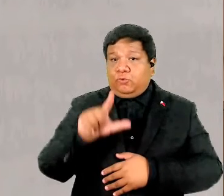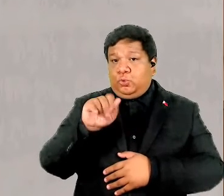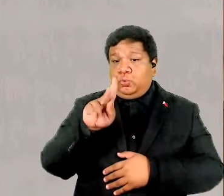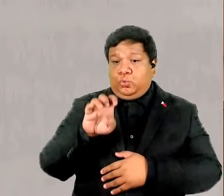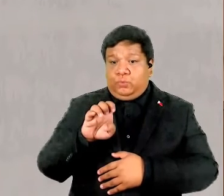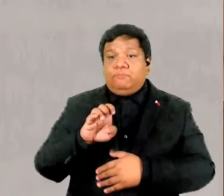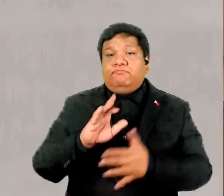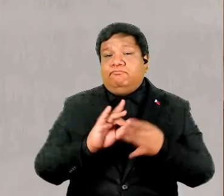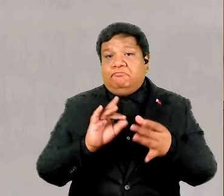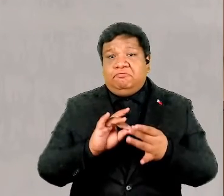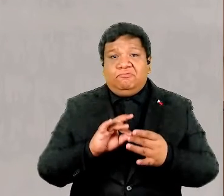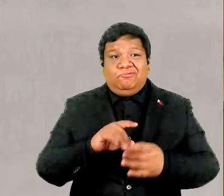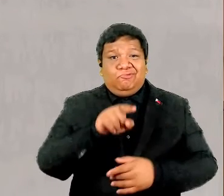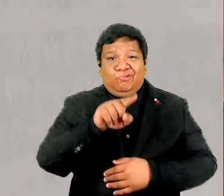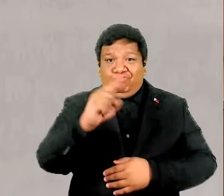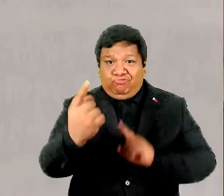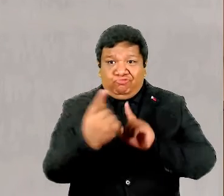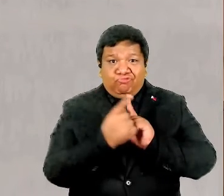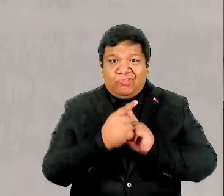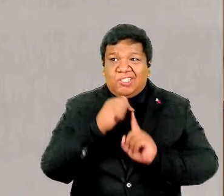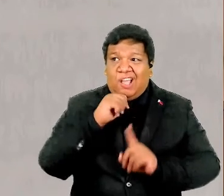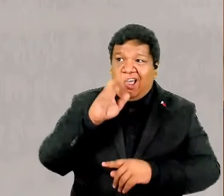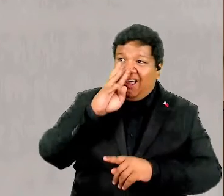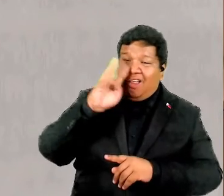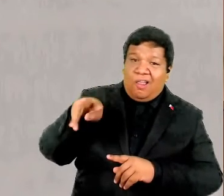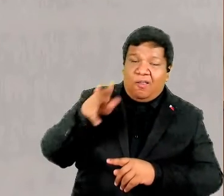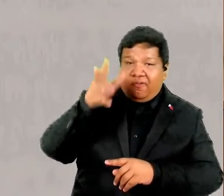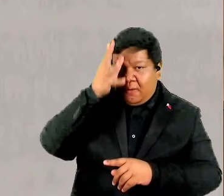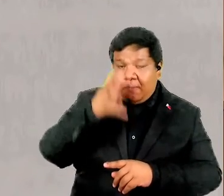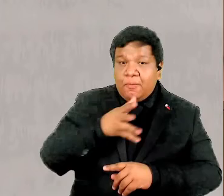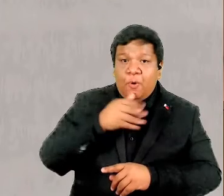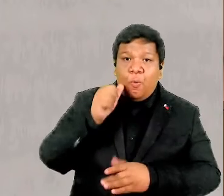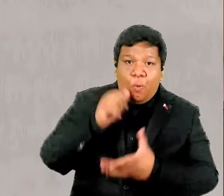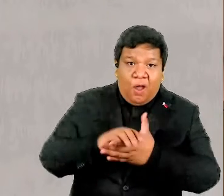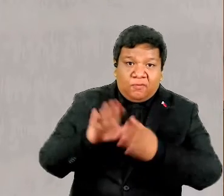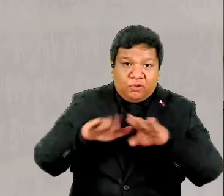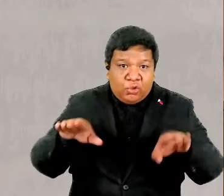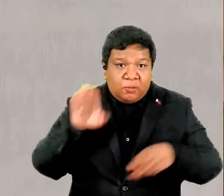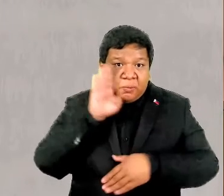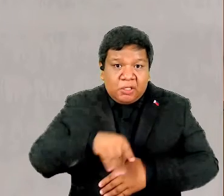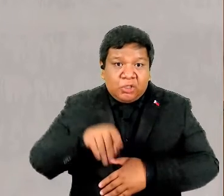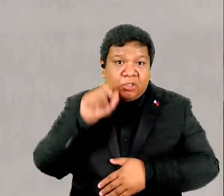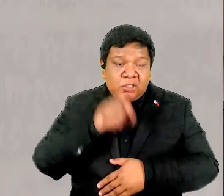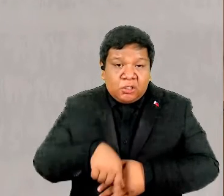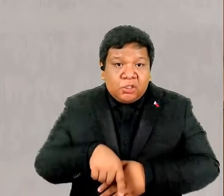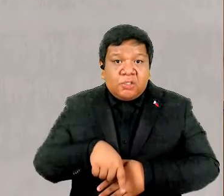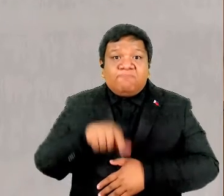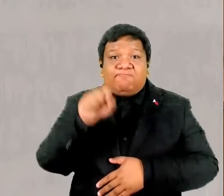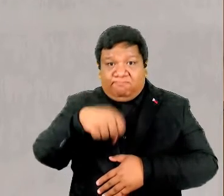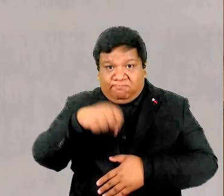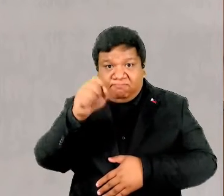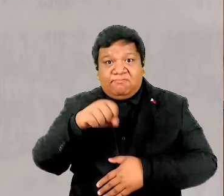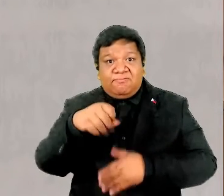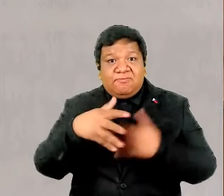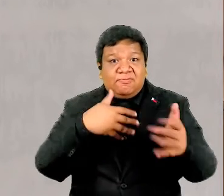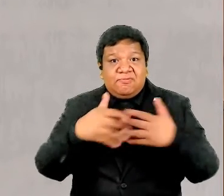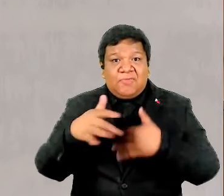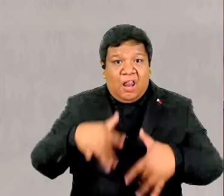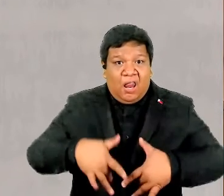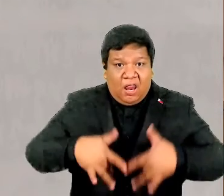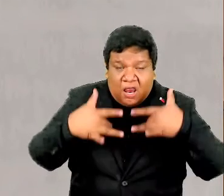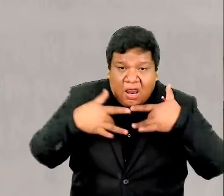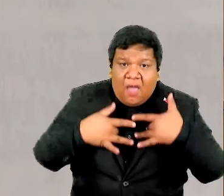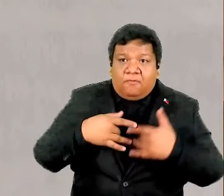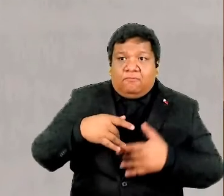anyone comes to me and does not hate his own father and mother and wife and children and brother and sisters, yes, even his